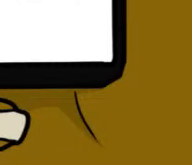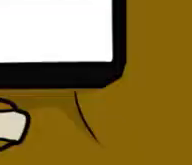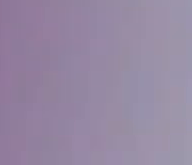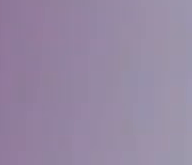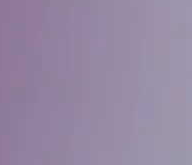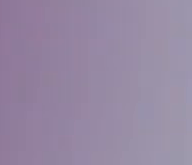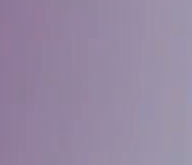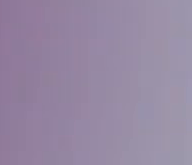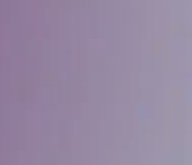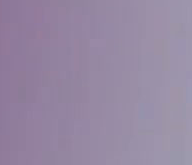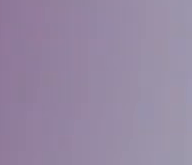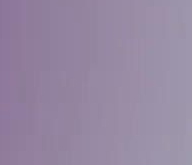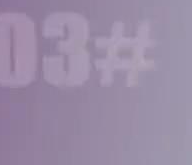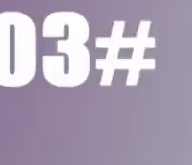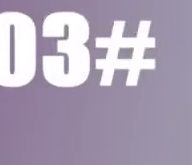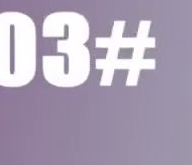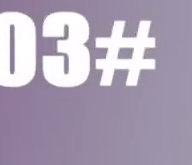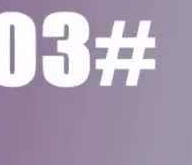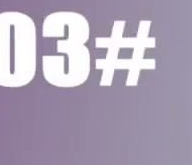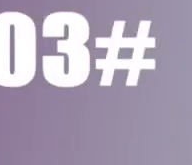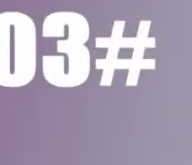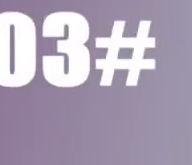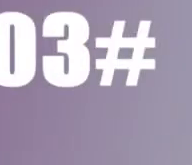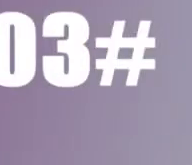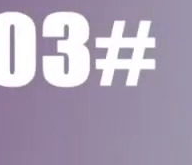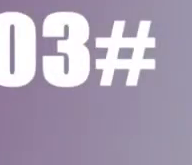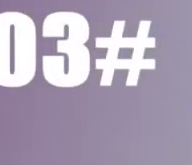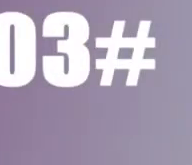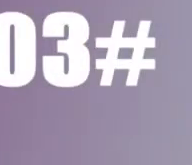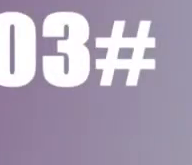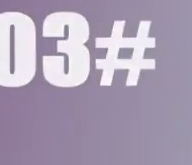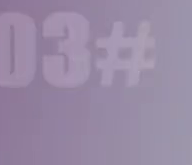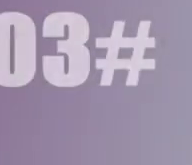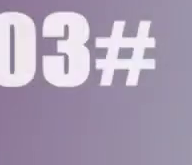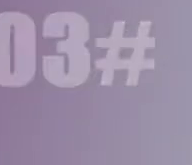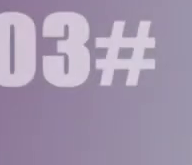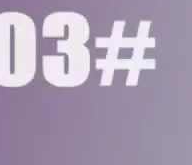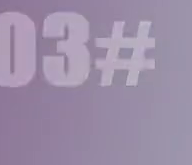*812*503#. Wewe, ni kwanini unafurahia vipaji